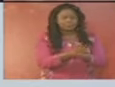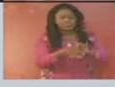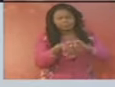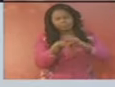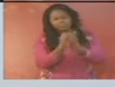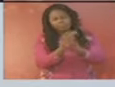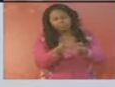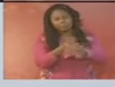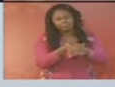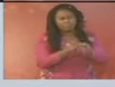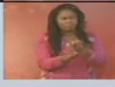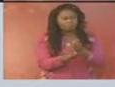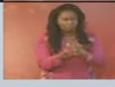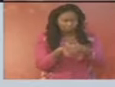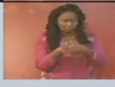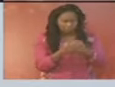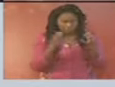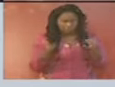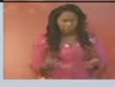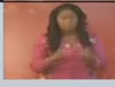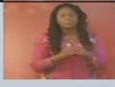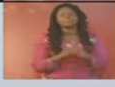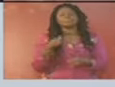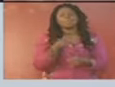from Janelle D'Souza.